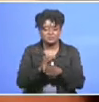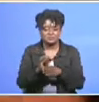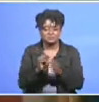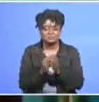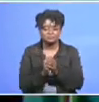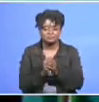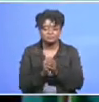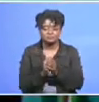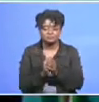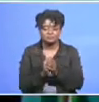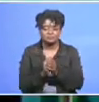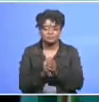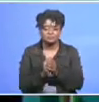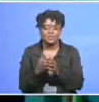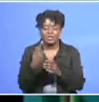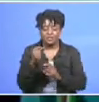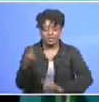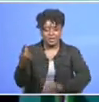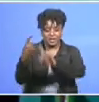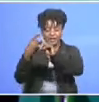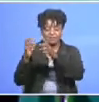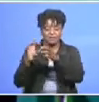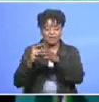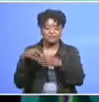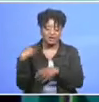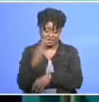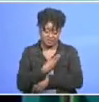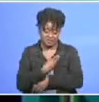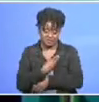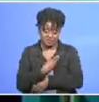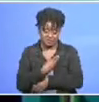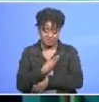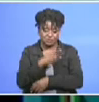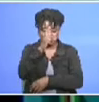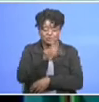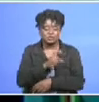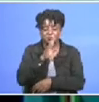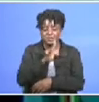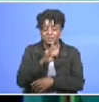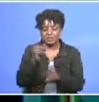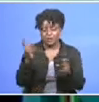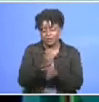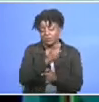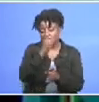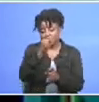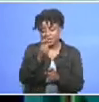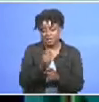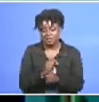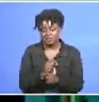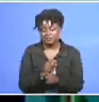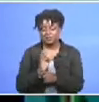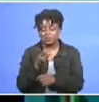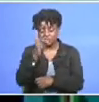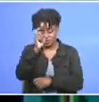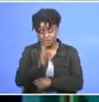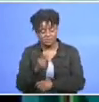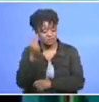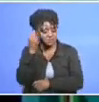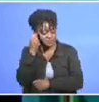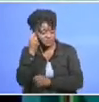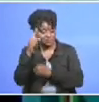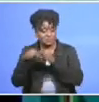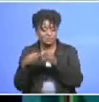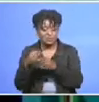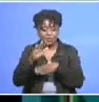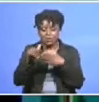The actual aim of us as a profession should be on the winning side. That we need to consider all that is